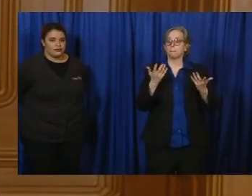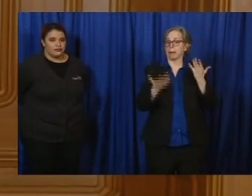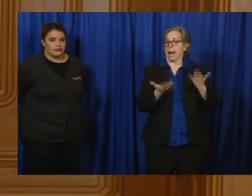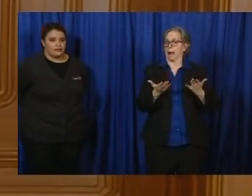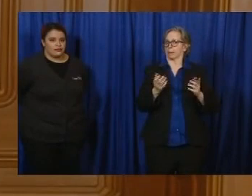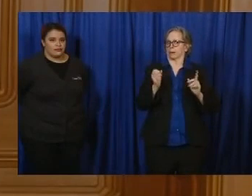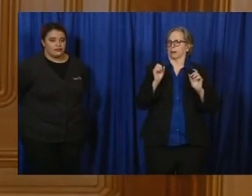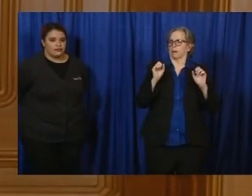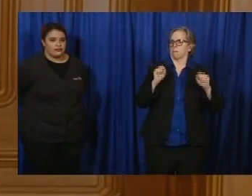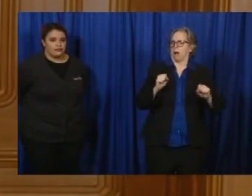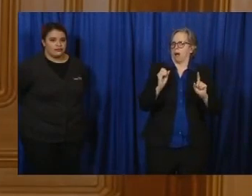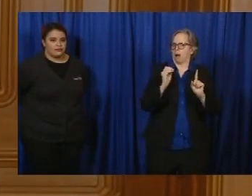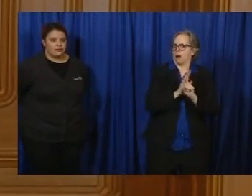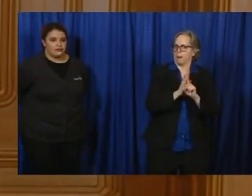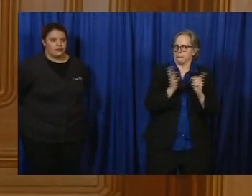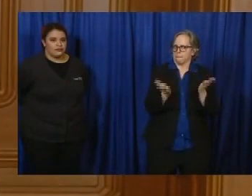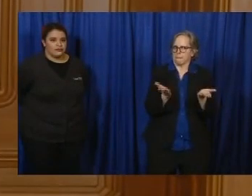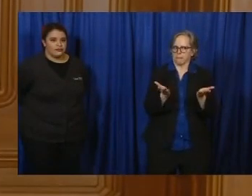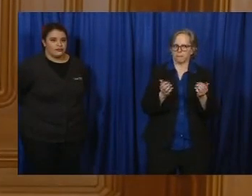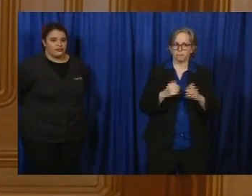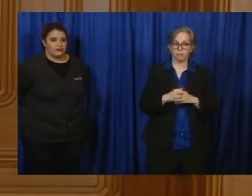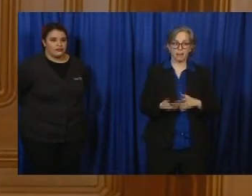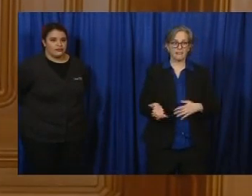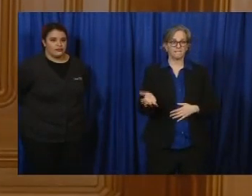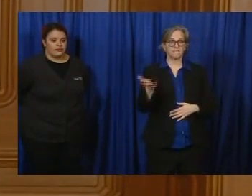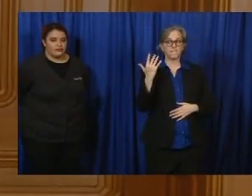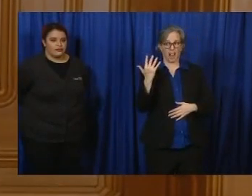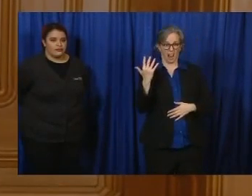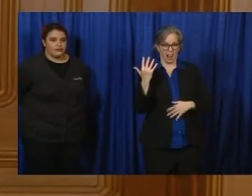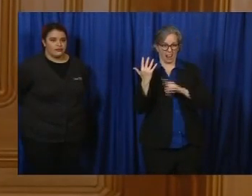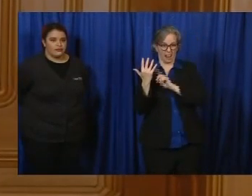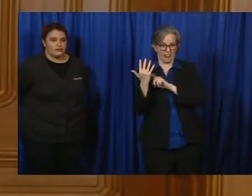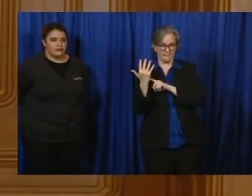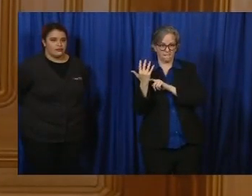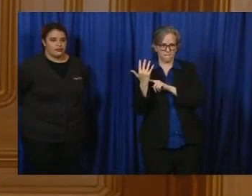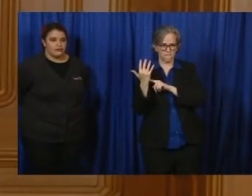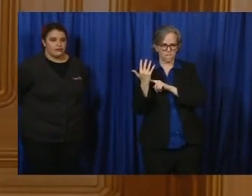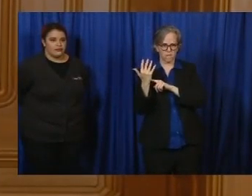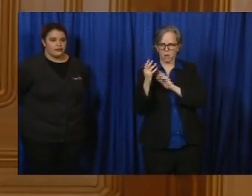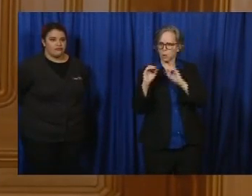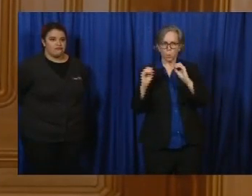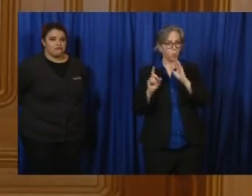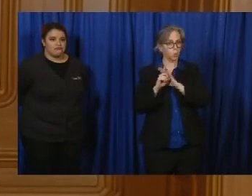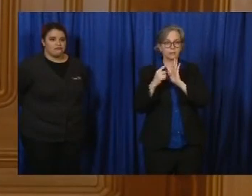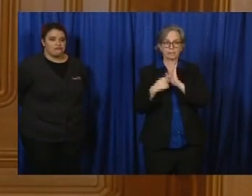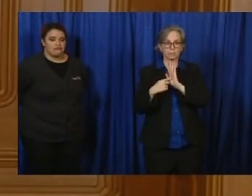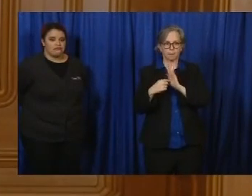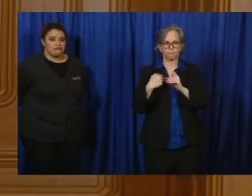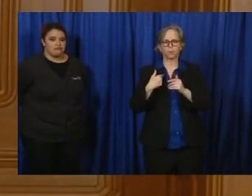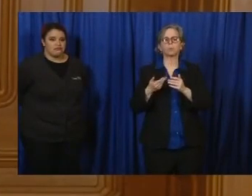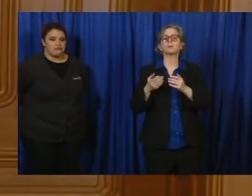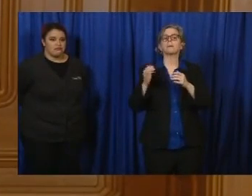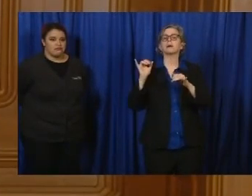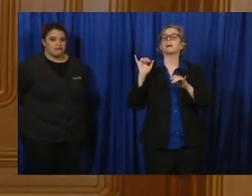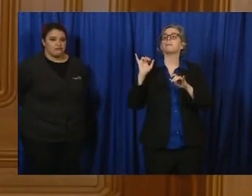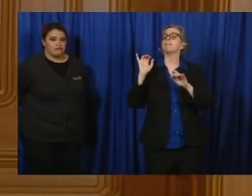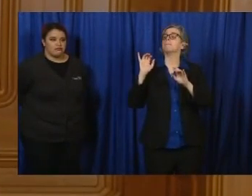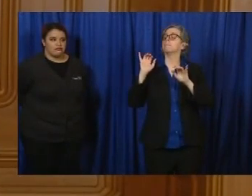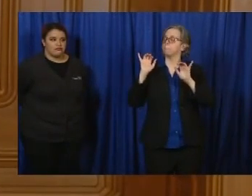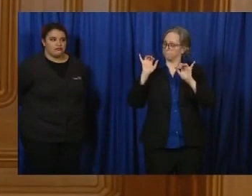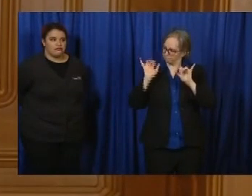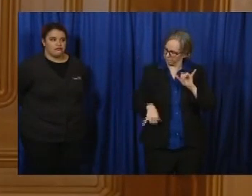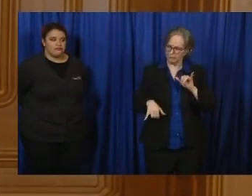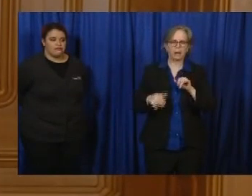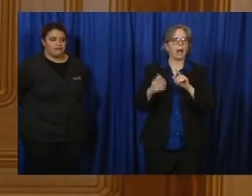5 staff members had no symptoms, but were told to self-quarantine for 14 days. 4 staff had symptoms.